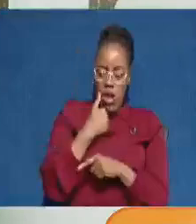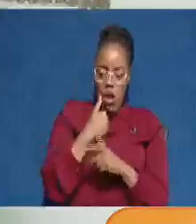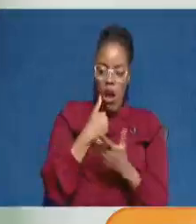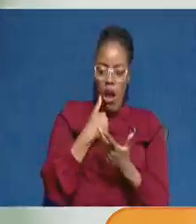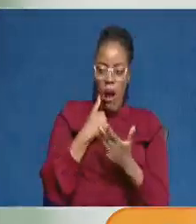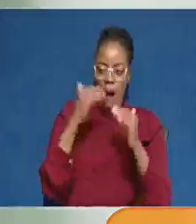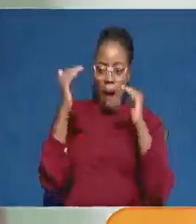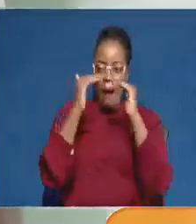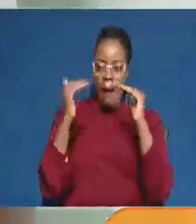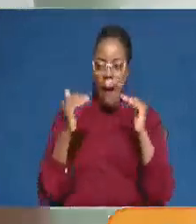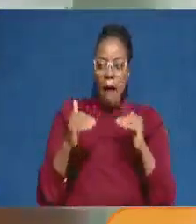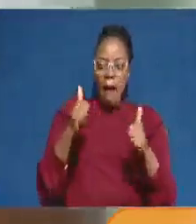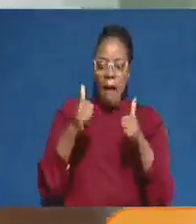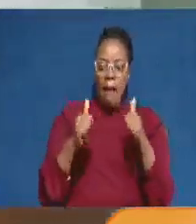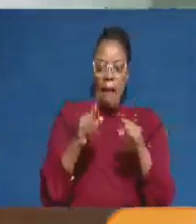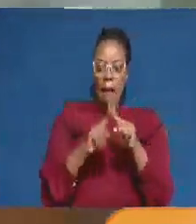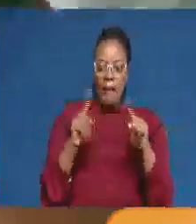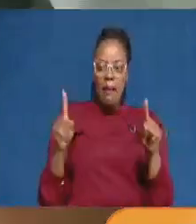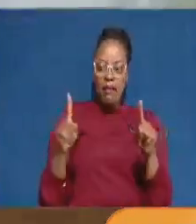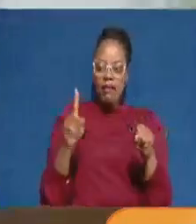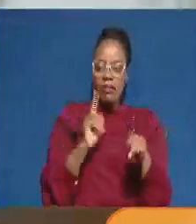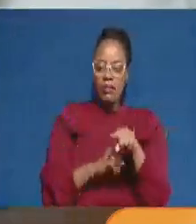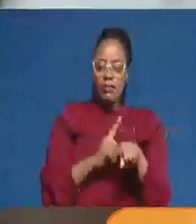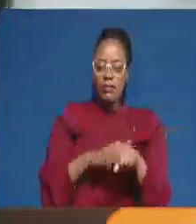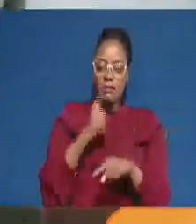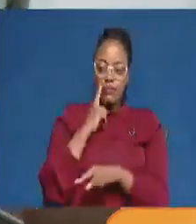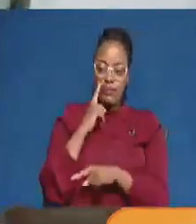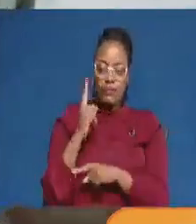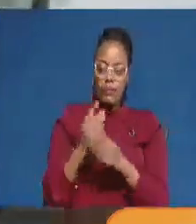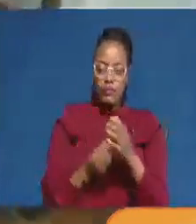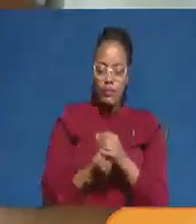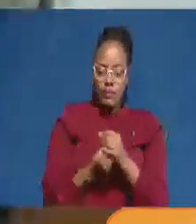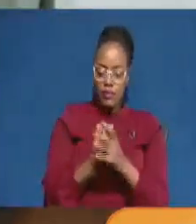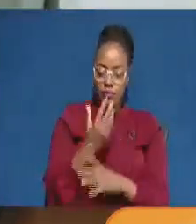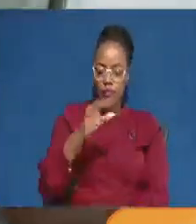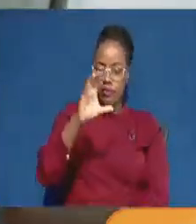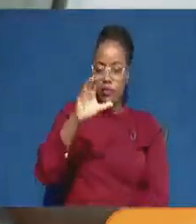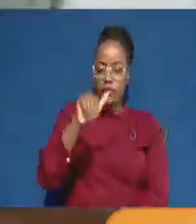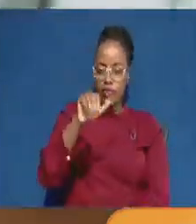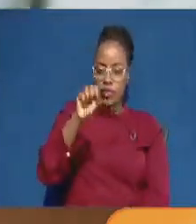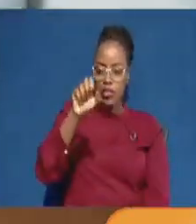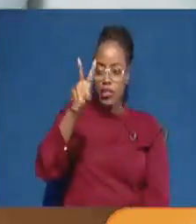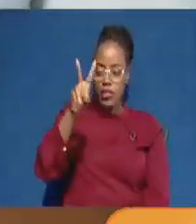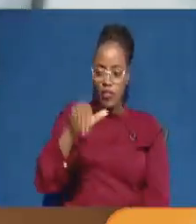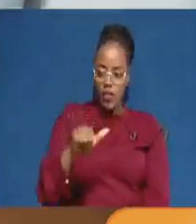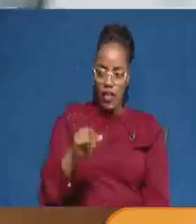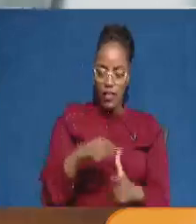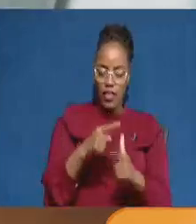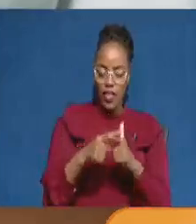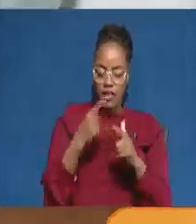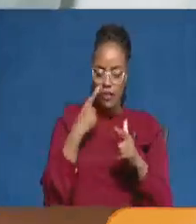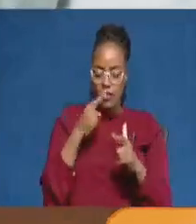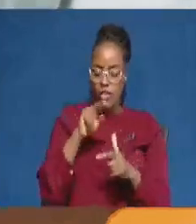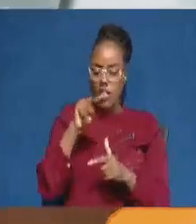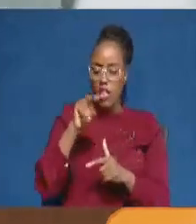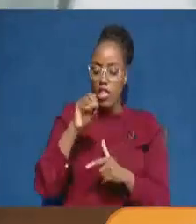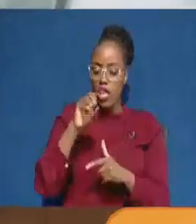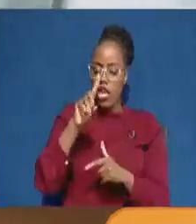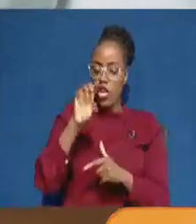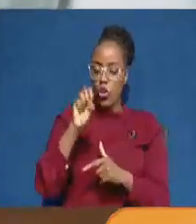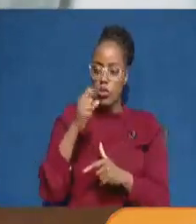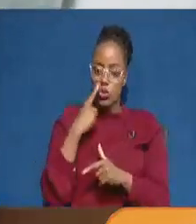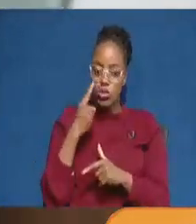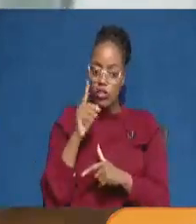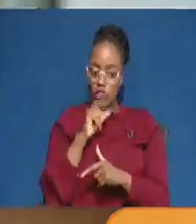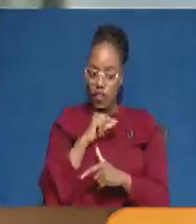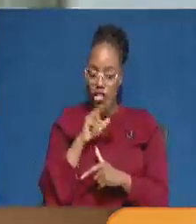level. But now, because the growth point of cassava is through the nodes, these are the nodes. What you can see